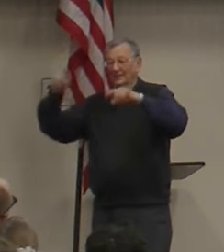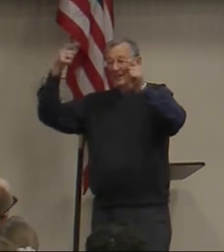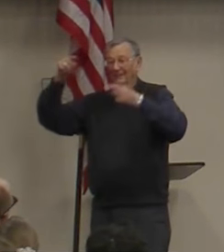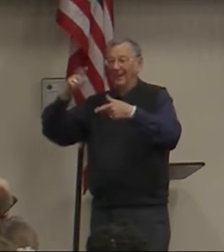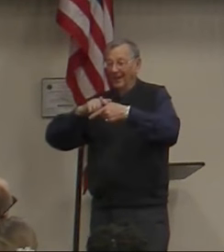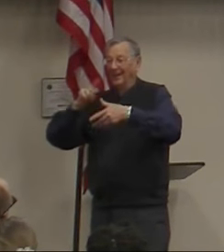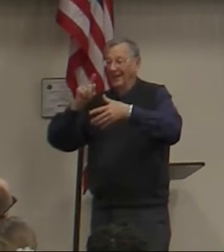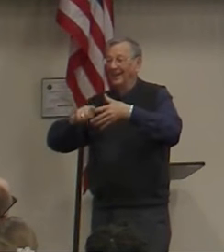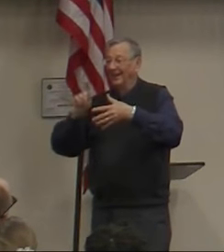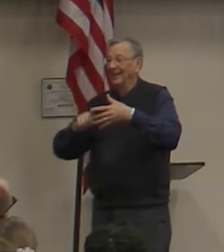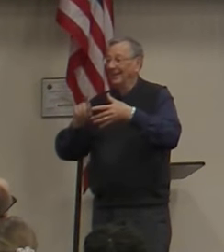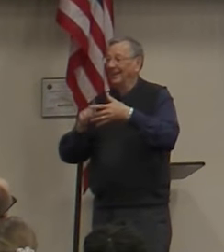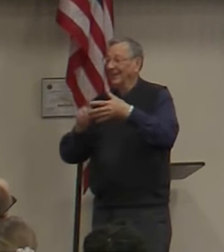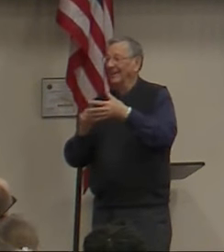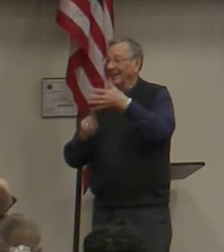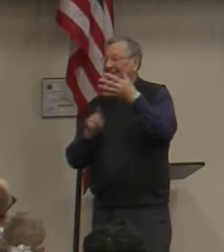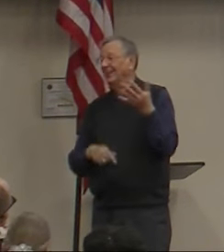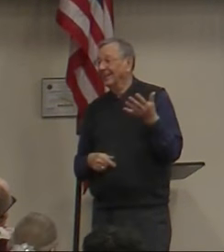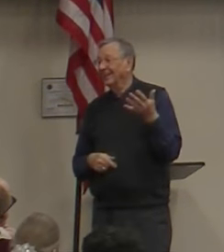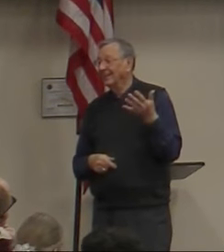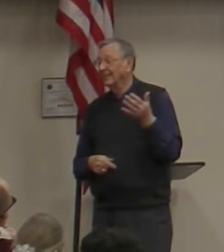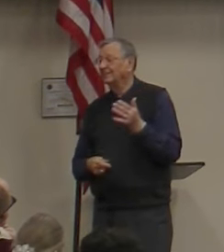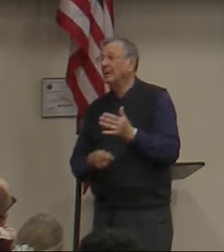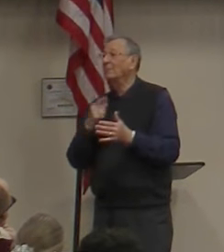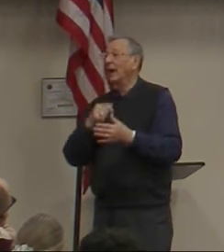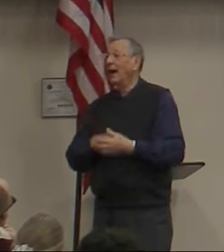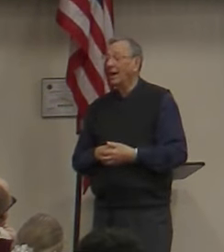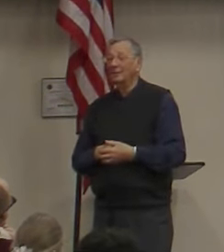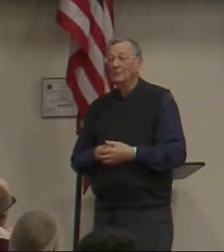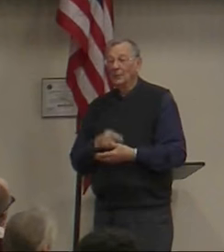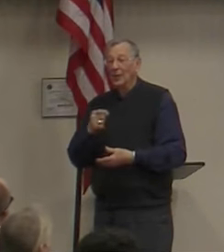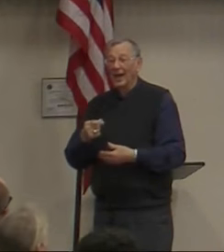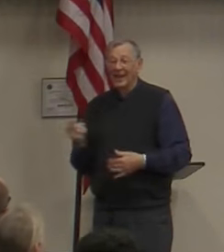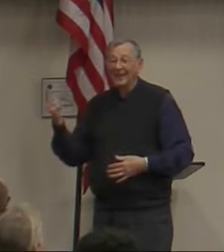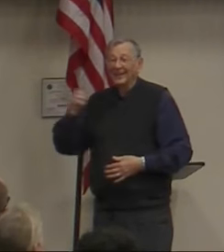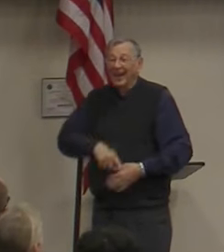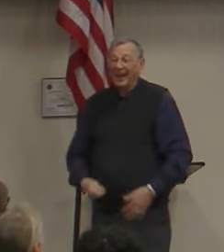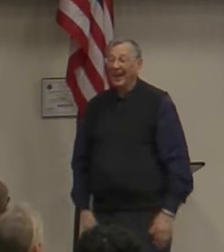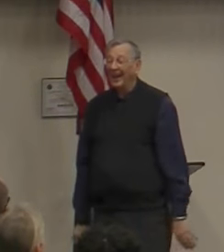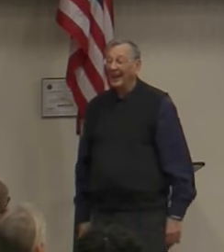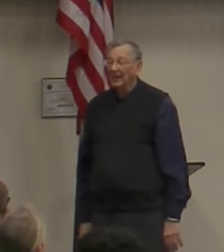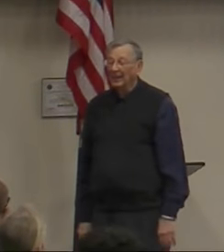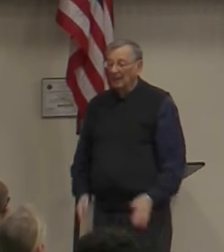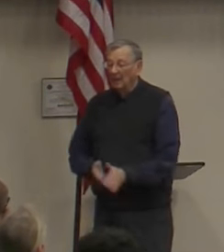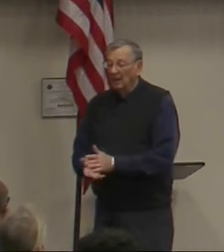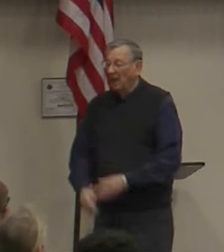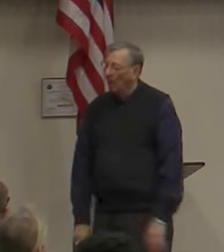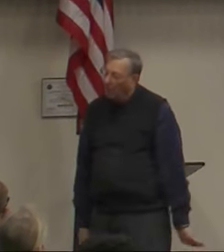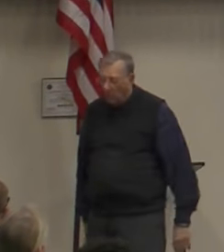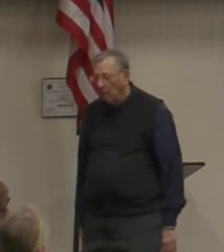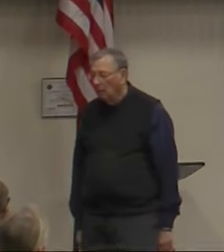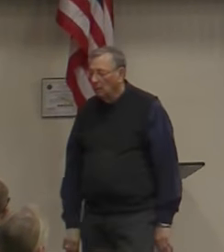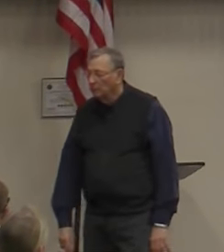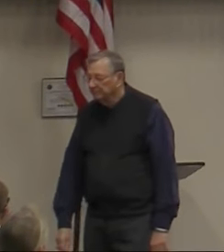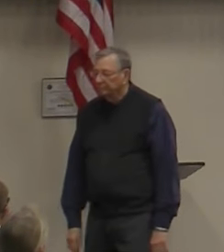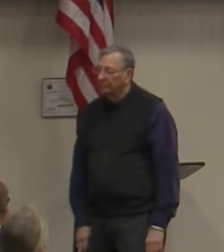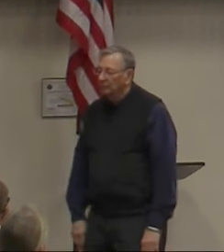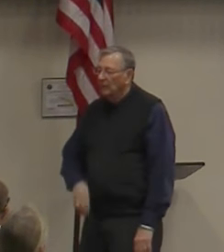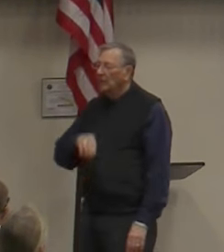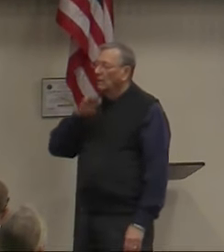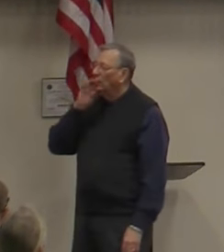But sometimes you have a different kind of day. Have you ever had one of those days when you were just out of energy, just